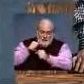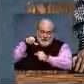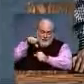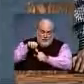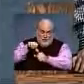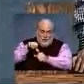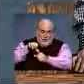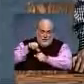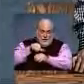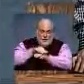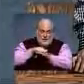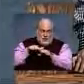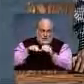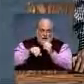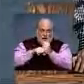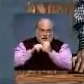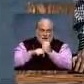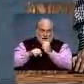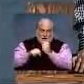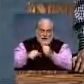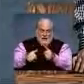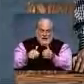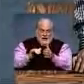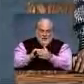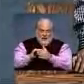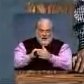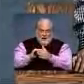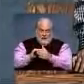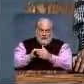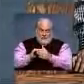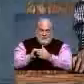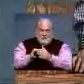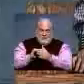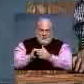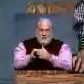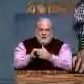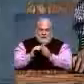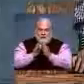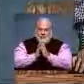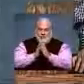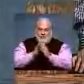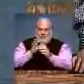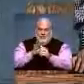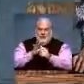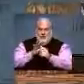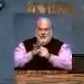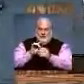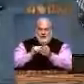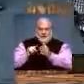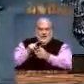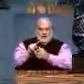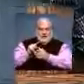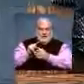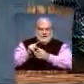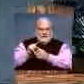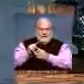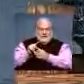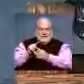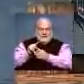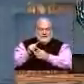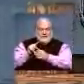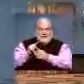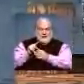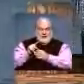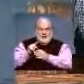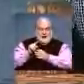vote on that. We don't need to continue to allow that to continue. So I'd ask for you to vote on that next week. I'm going to do something, I don't know if this is appropriate